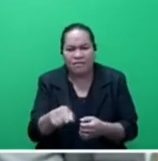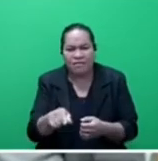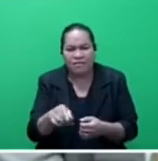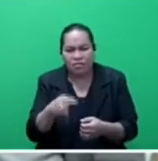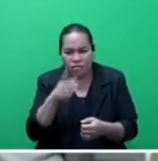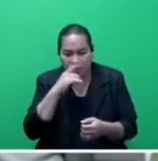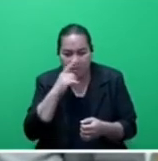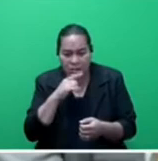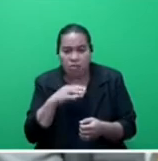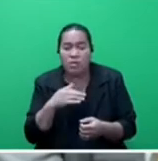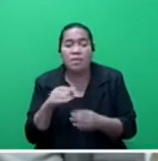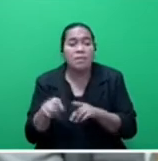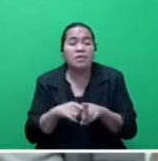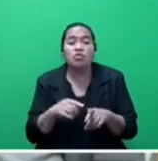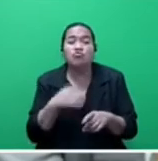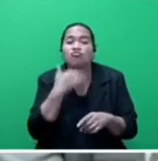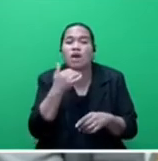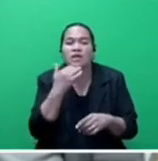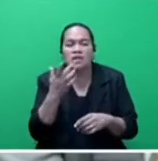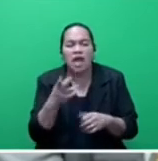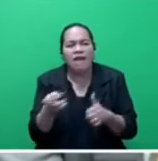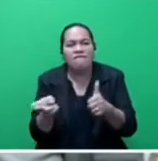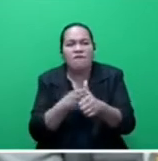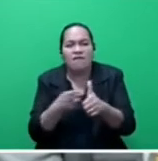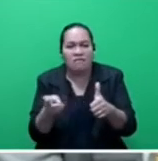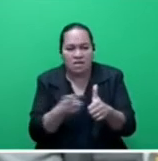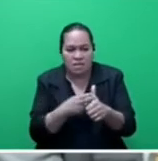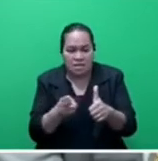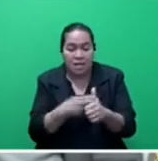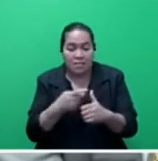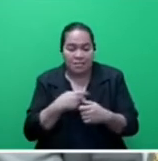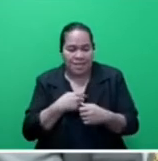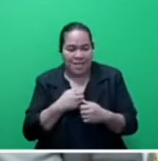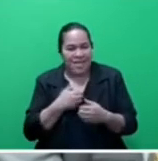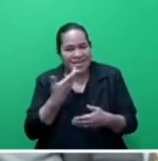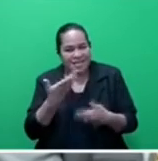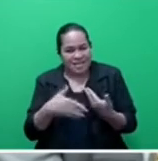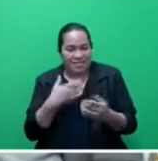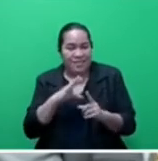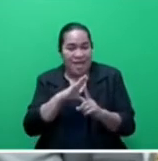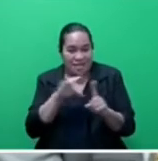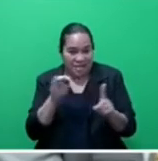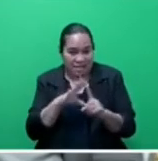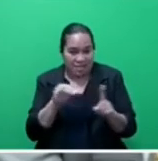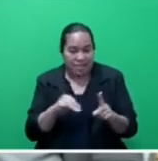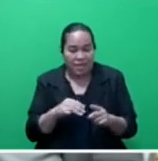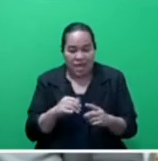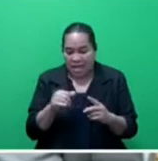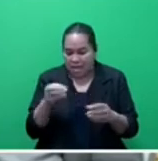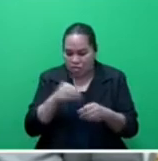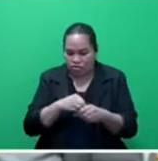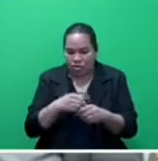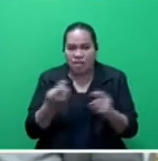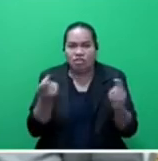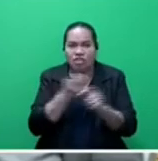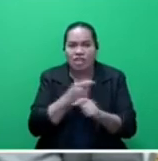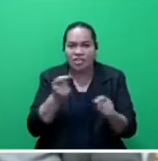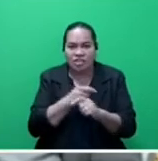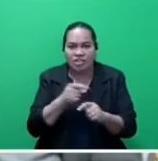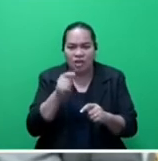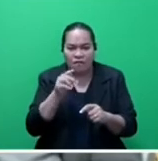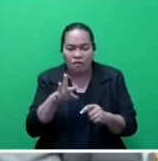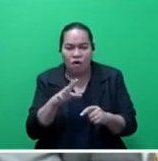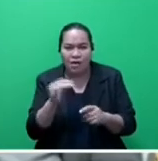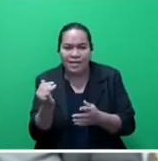too much favoritism. Let me highlight some examples, including the changes being proposed for the Income Tax Act